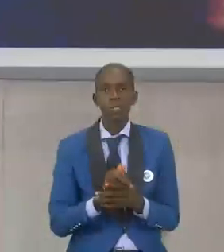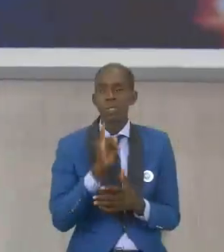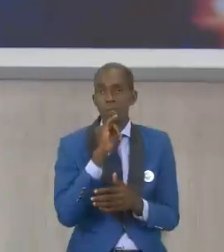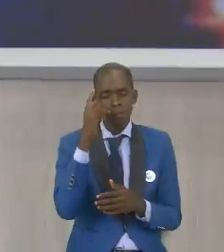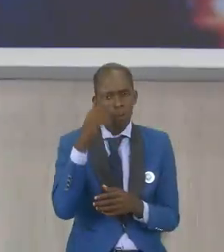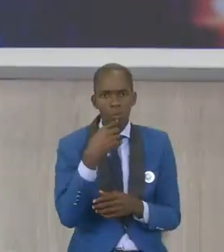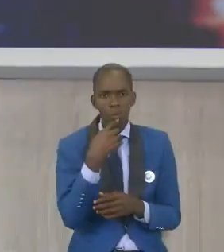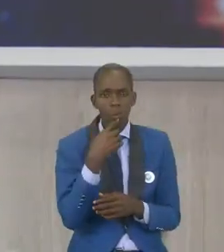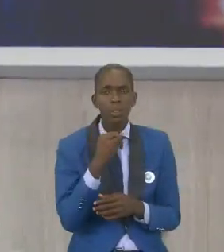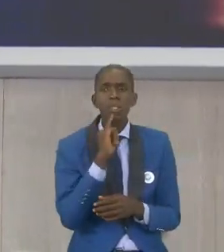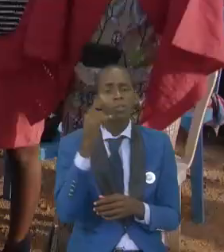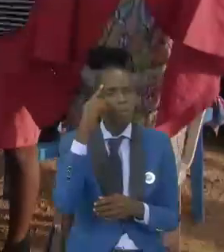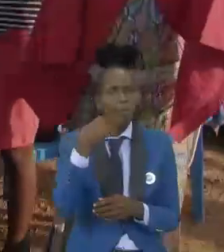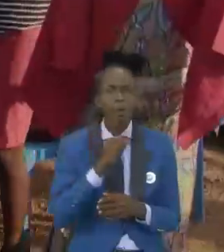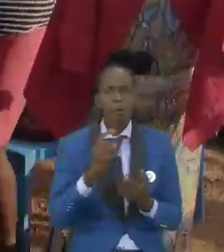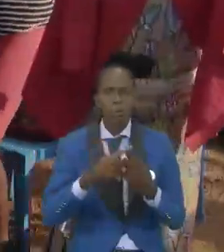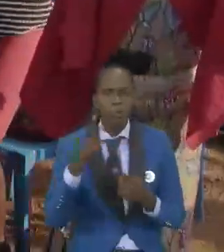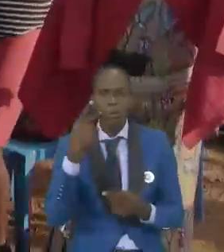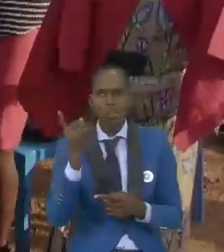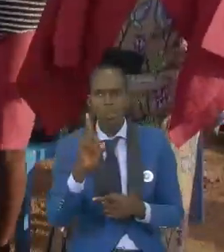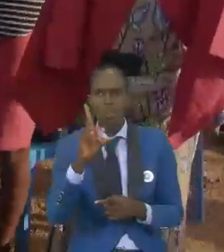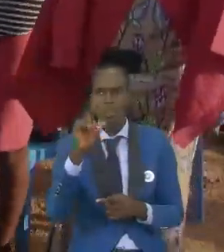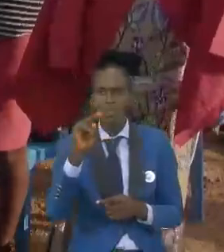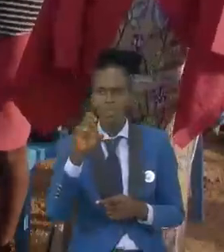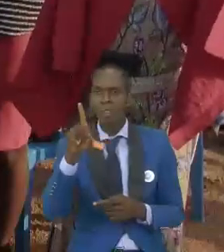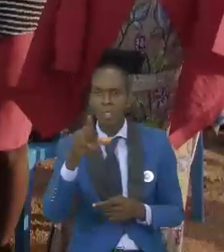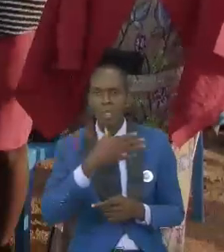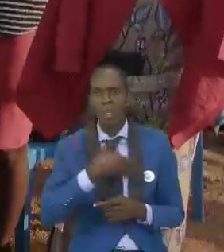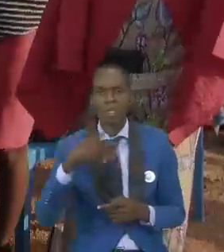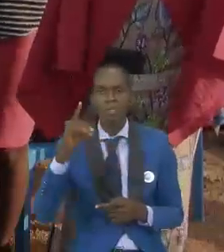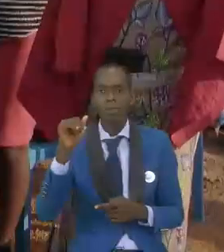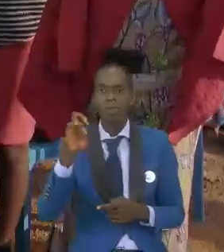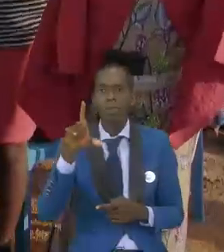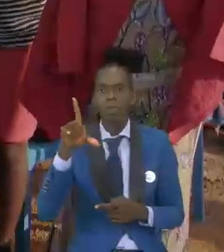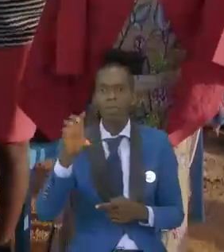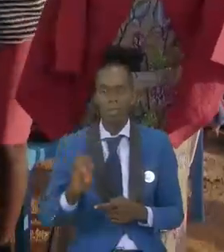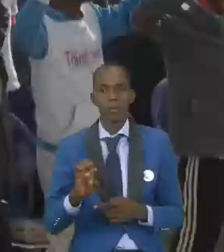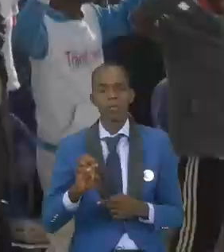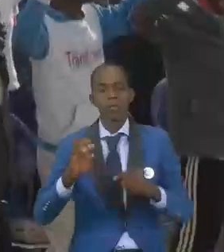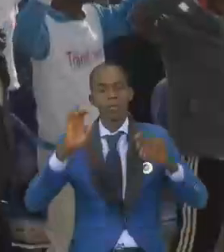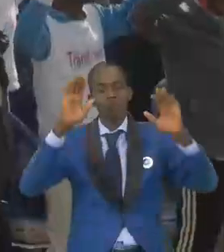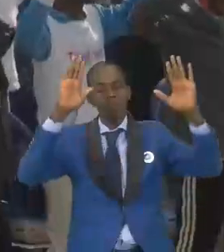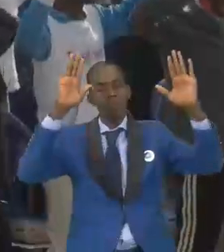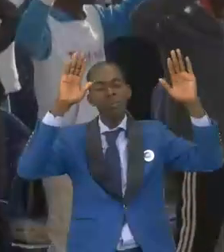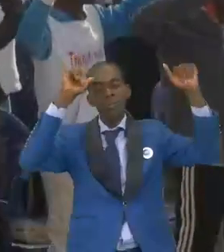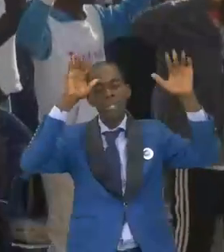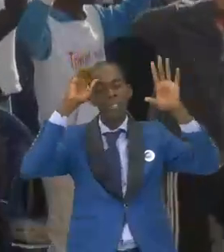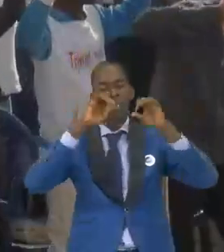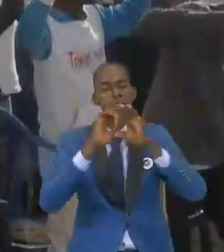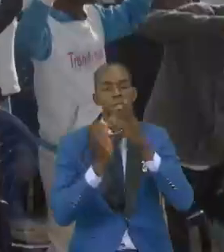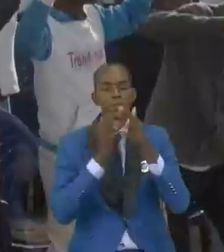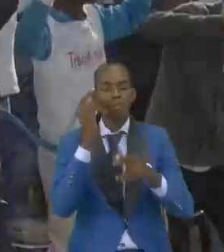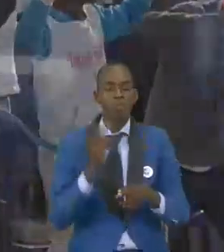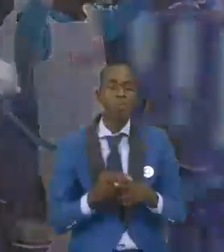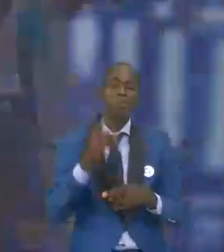see the present day Daniel, Daniela there. Where are you? Father, in Jesus' name. You're a